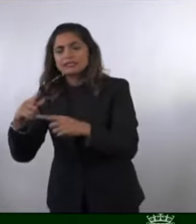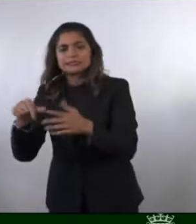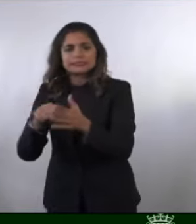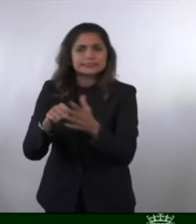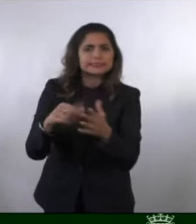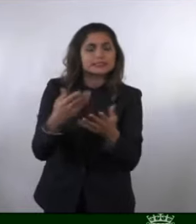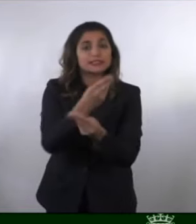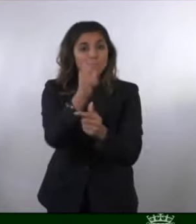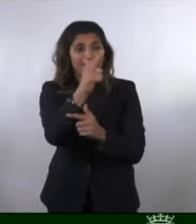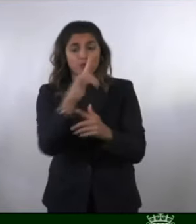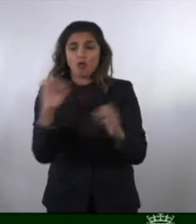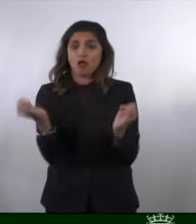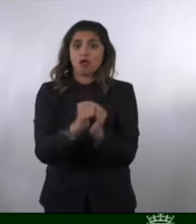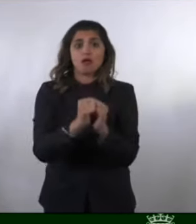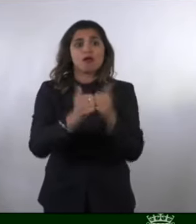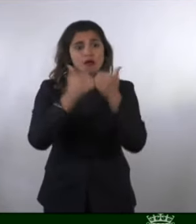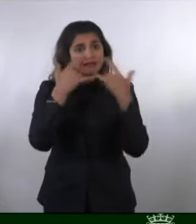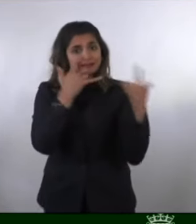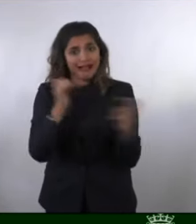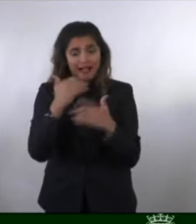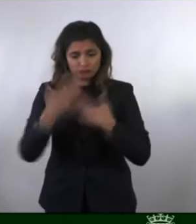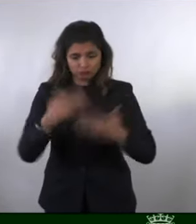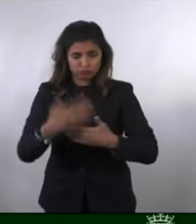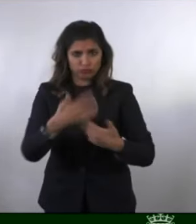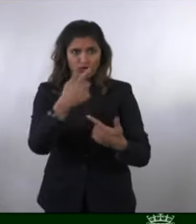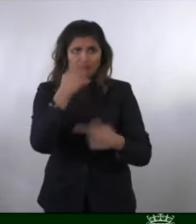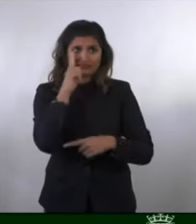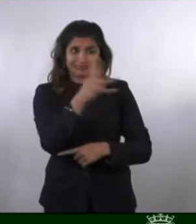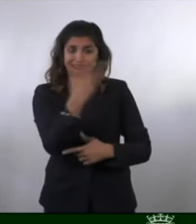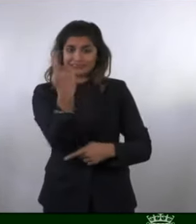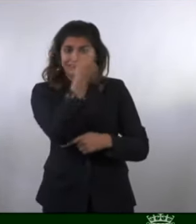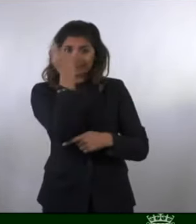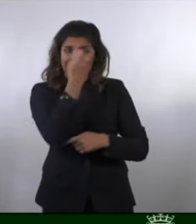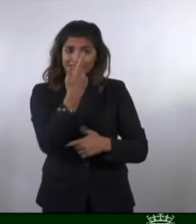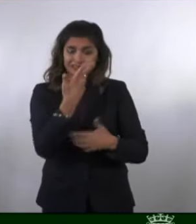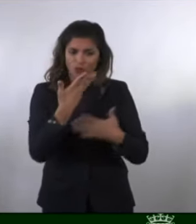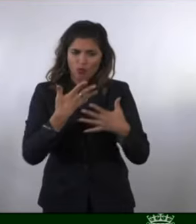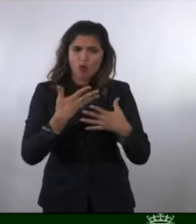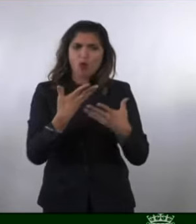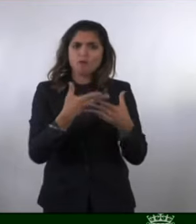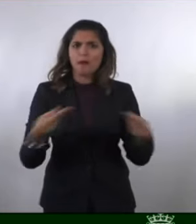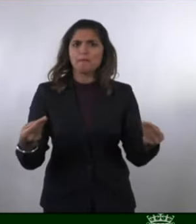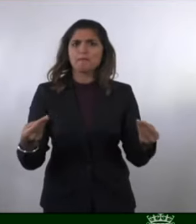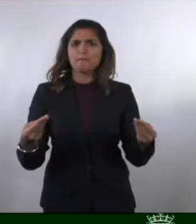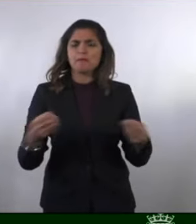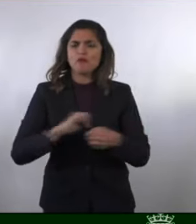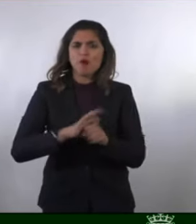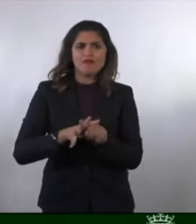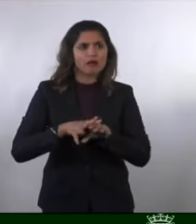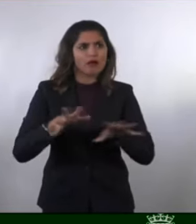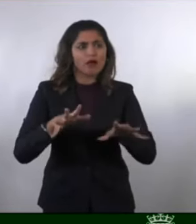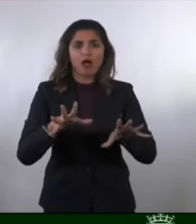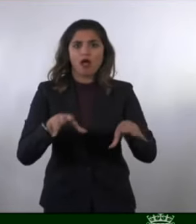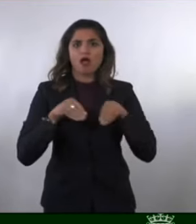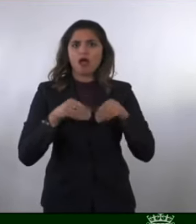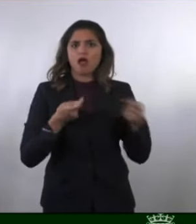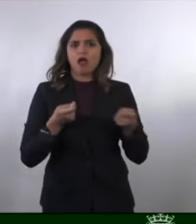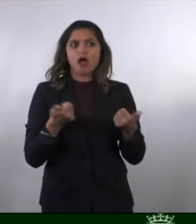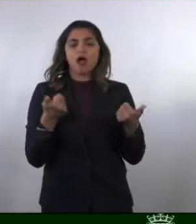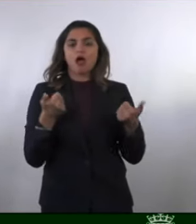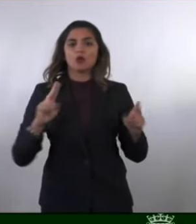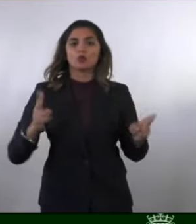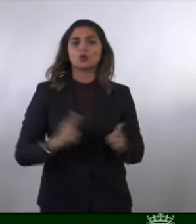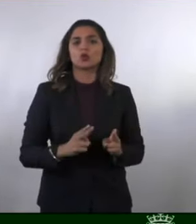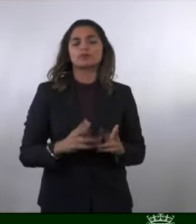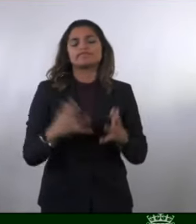actually in getting the incidence down. And some of the things that we'll look at in deciding which tier is